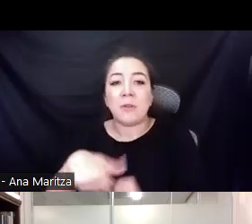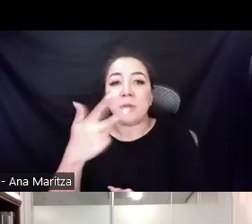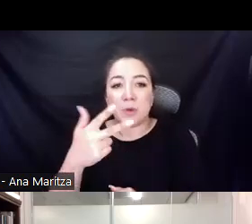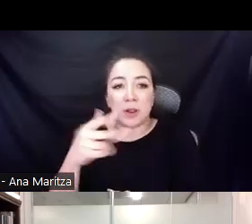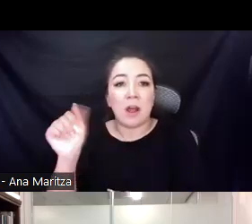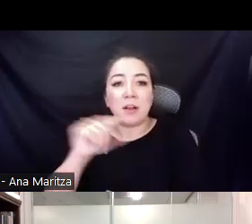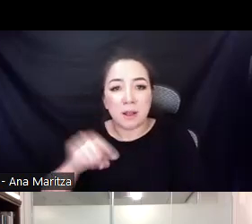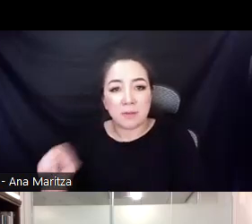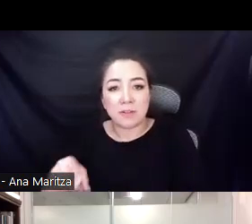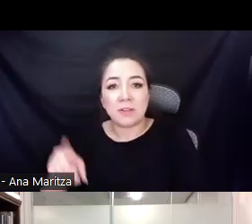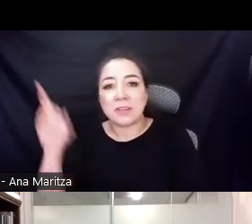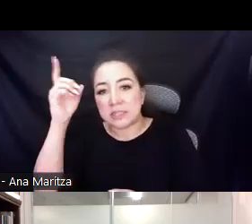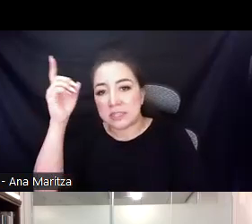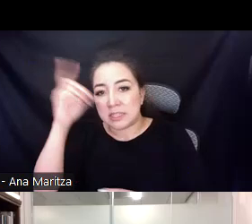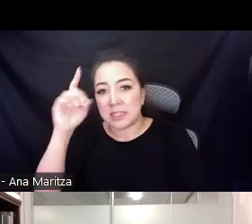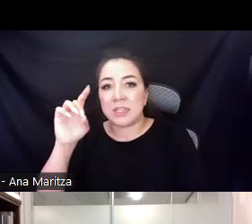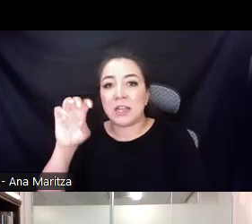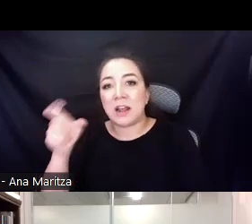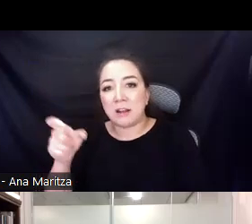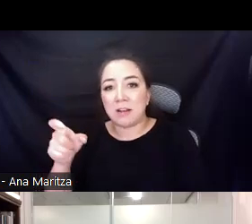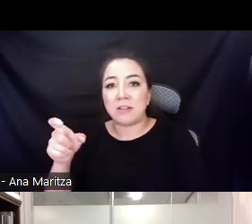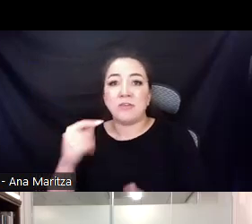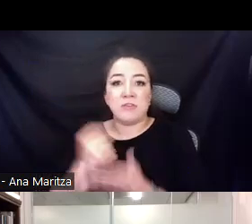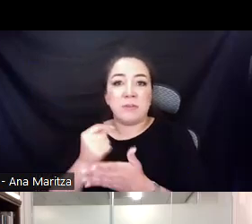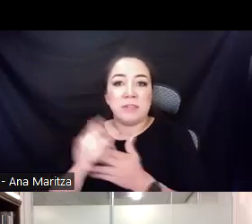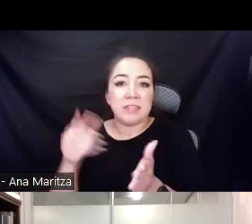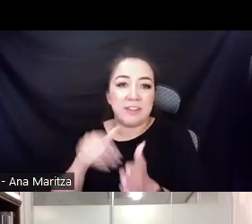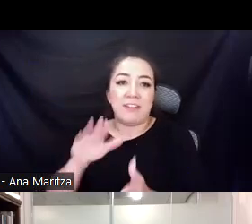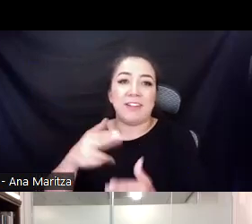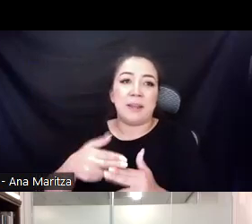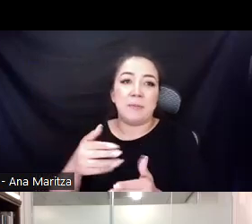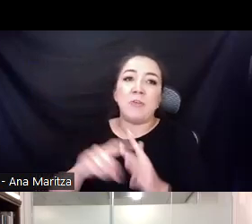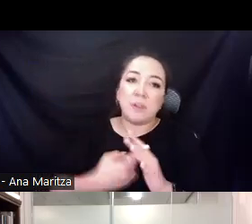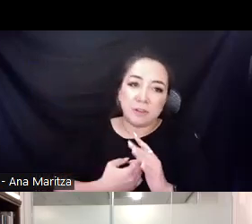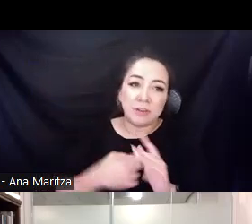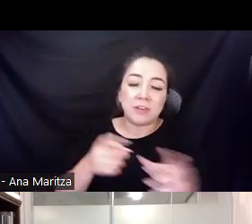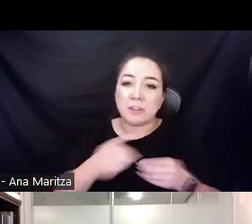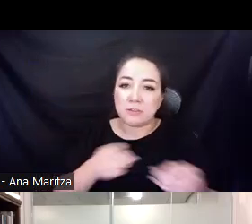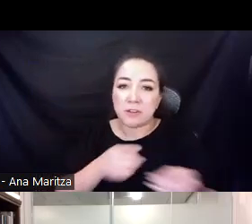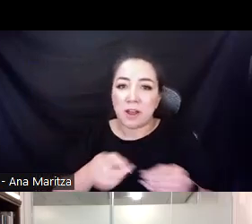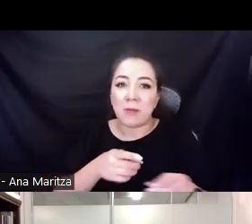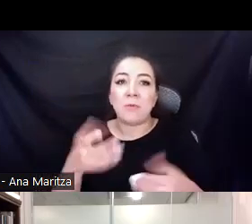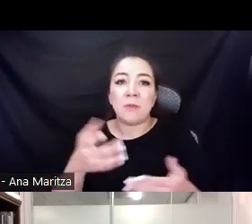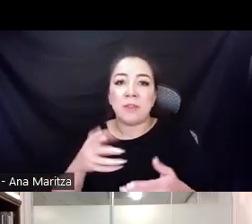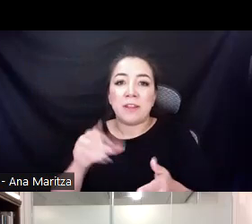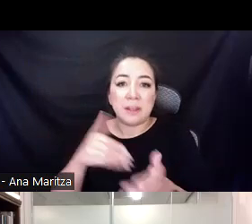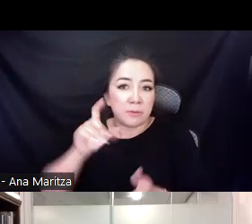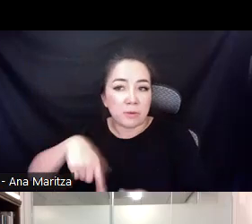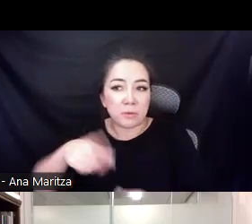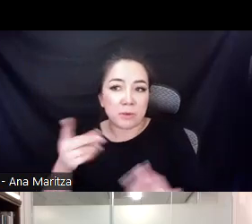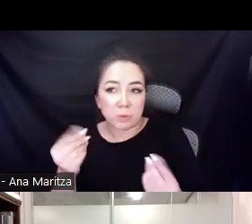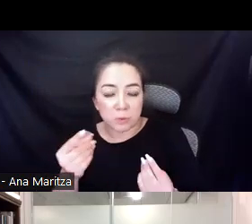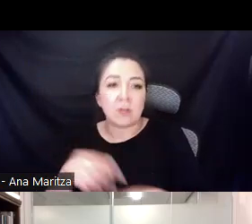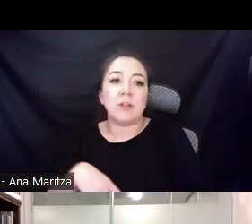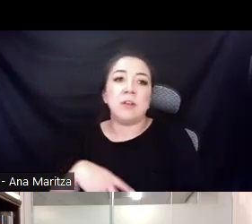disease diagnostic and treatment centers. That was the name originally. Described what the centers were supposed to be doing, were